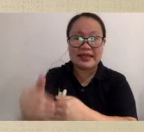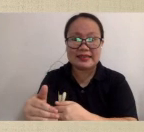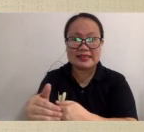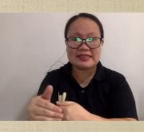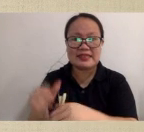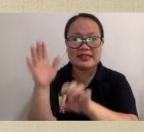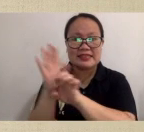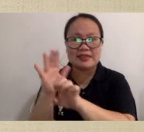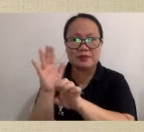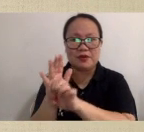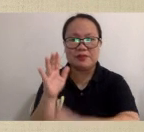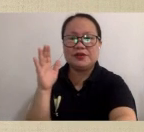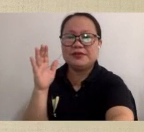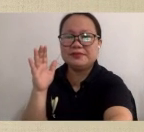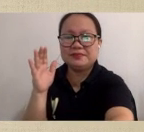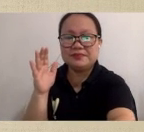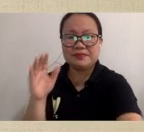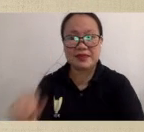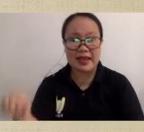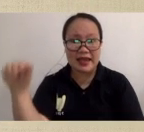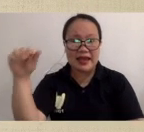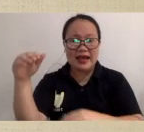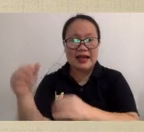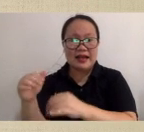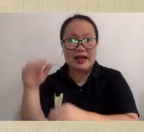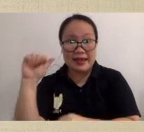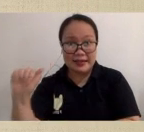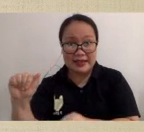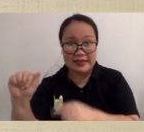Next, a is equal to 1/2,